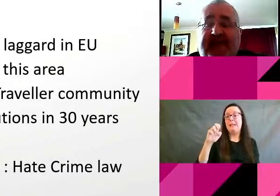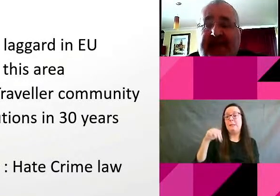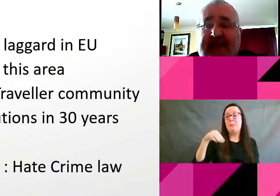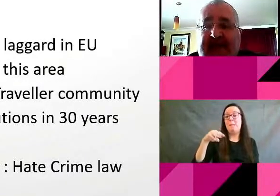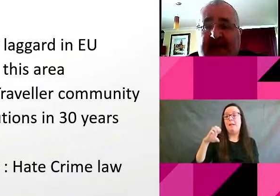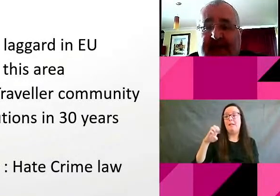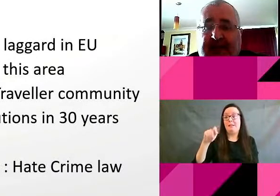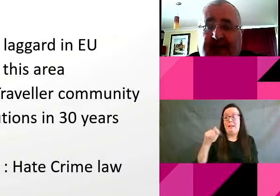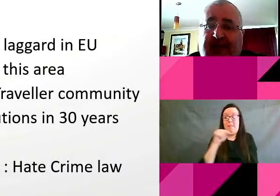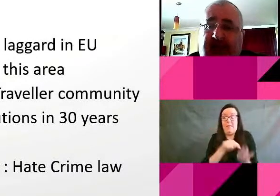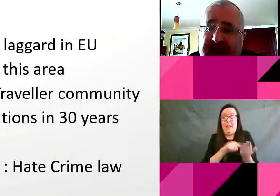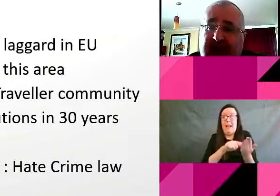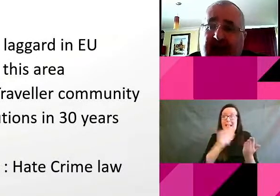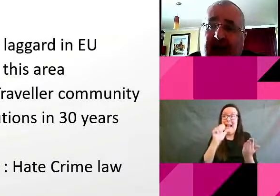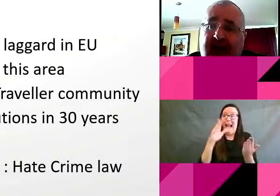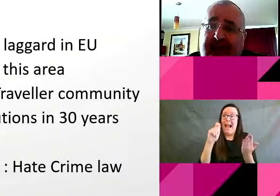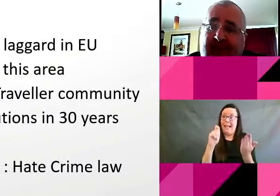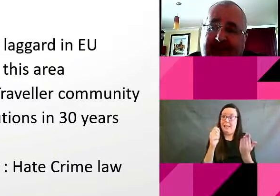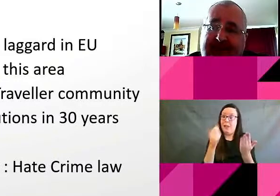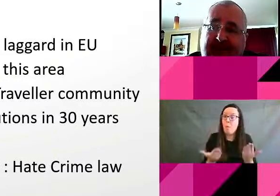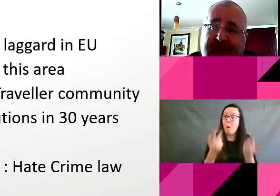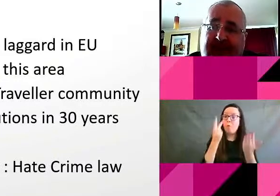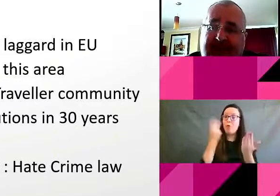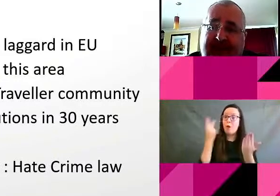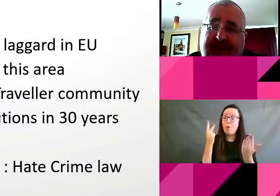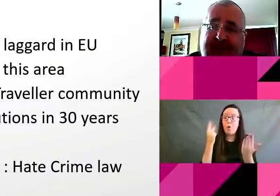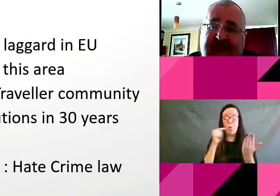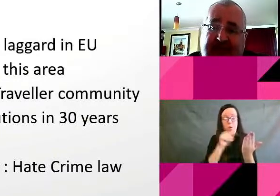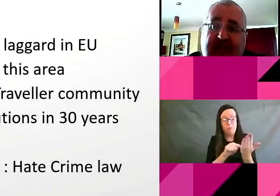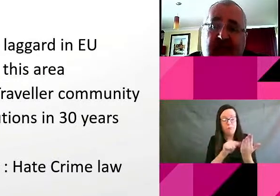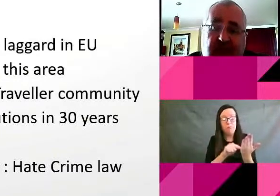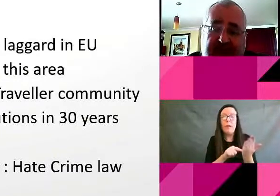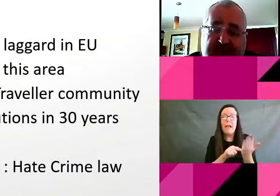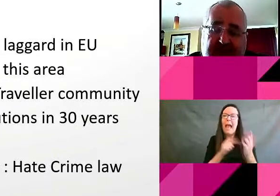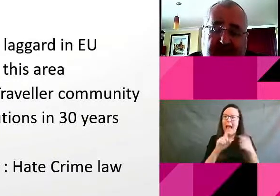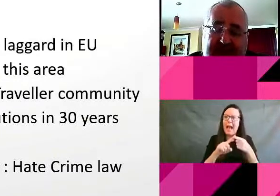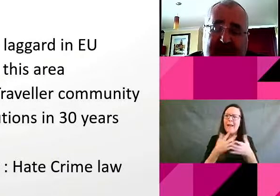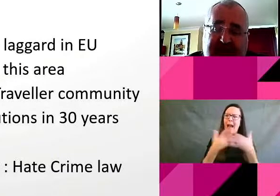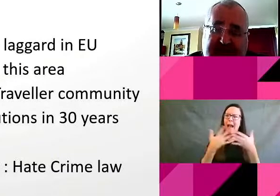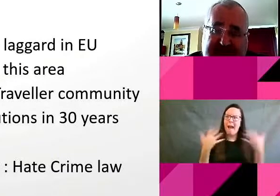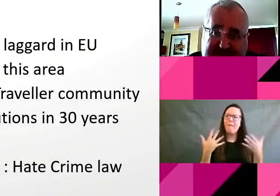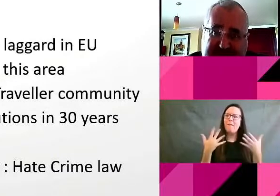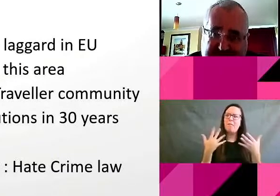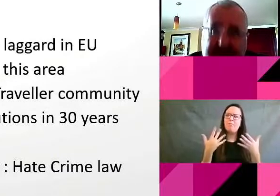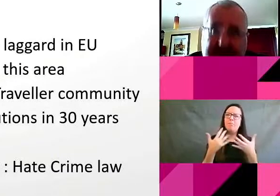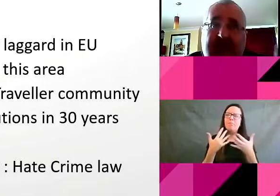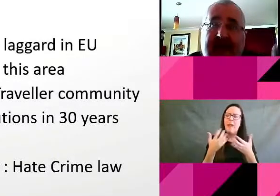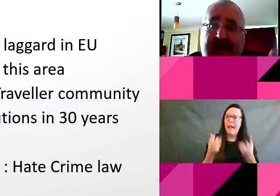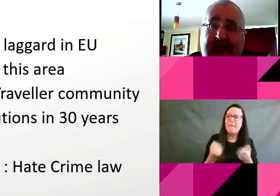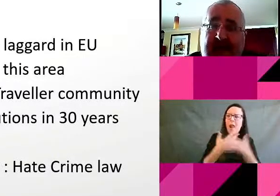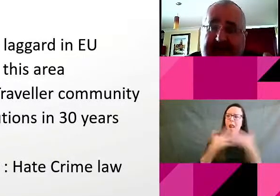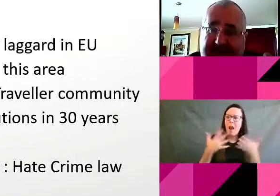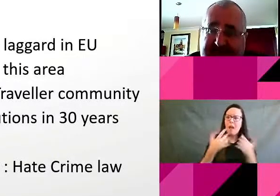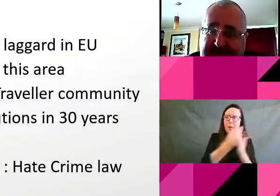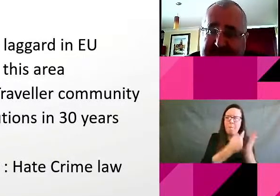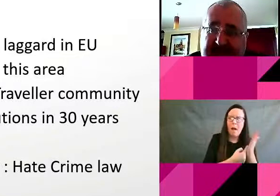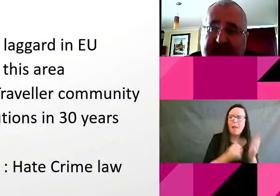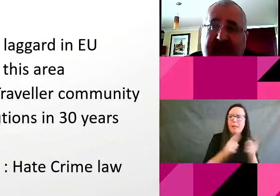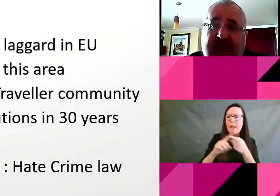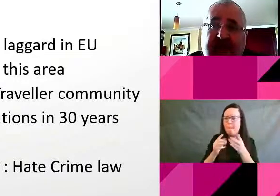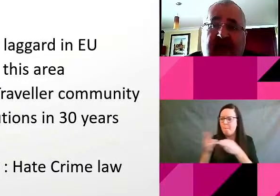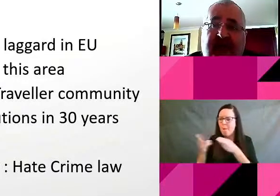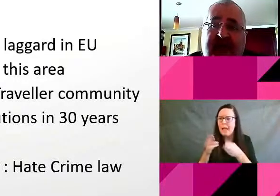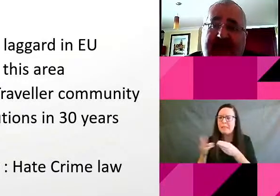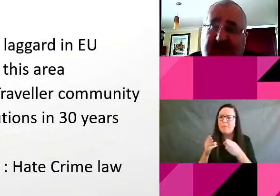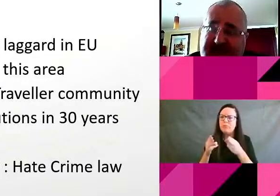and there's a significant flurry of policy and practice activity within the criminal justice system. They, as Aideen